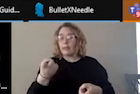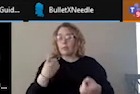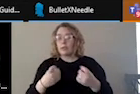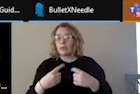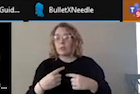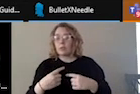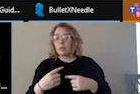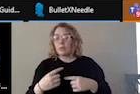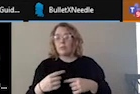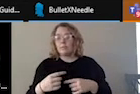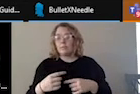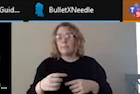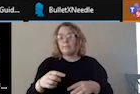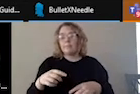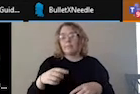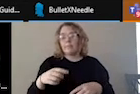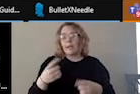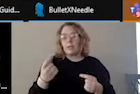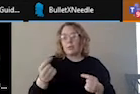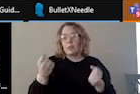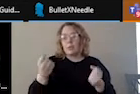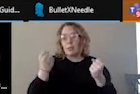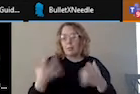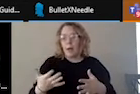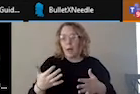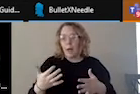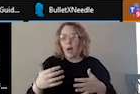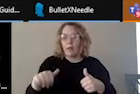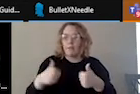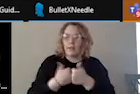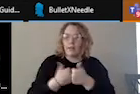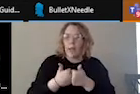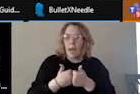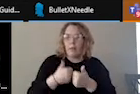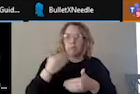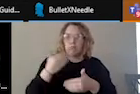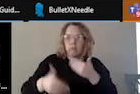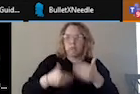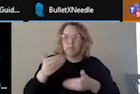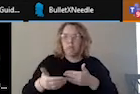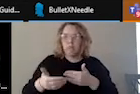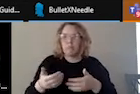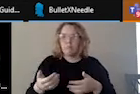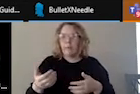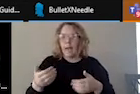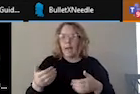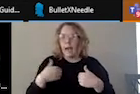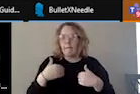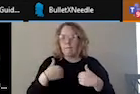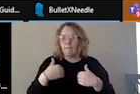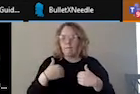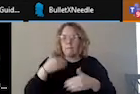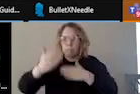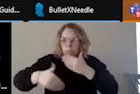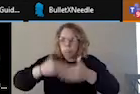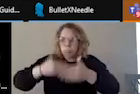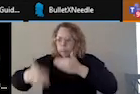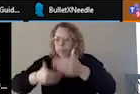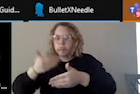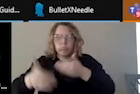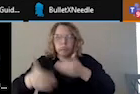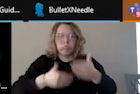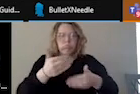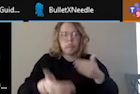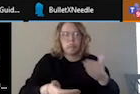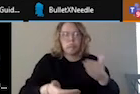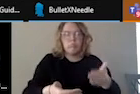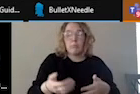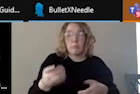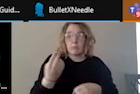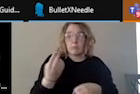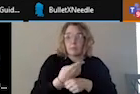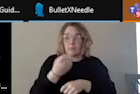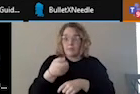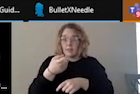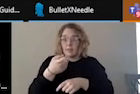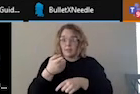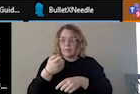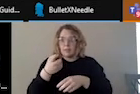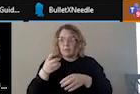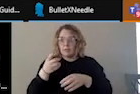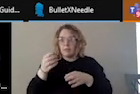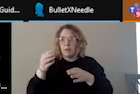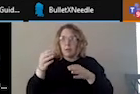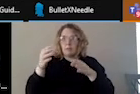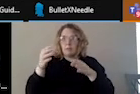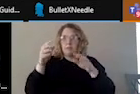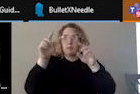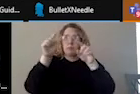have done some ongoing campaigns, and using this to kind of plot out your DM, your dungeon master,